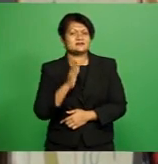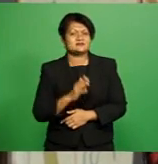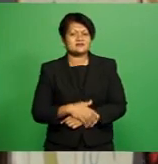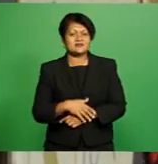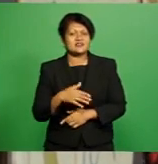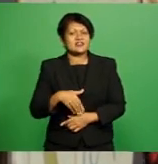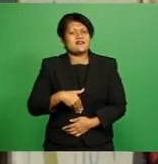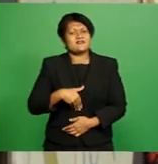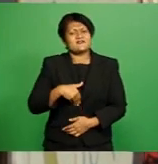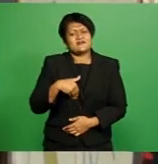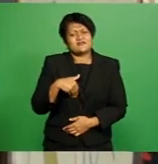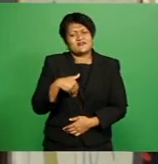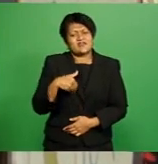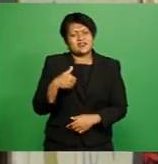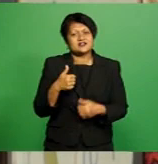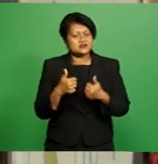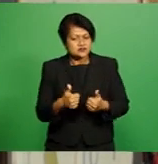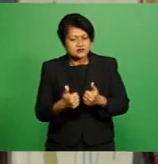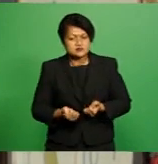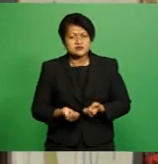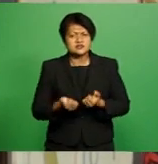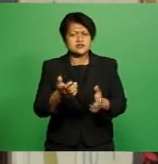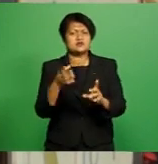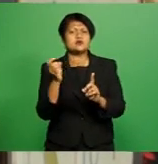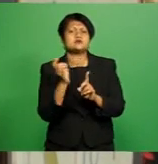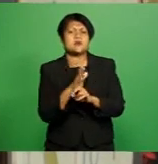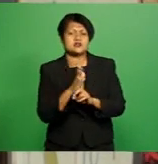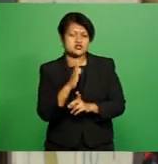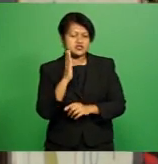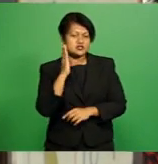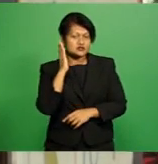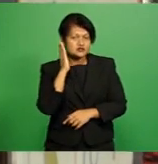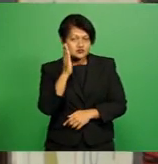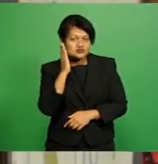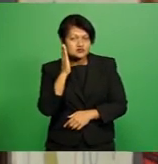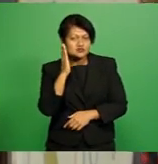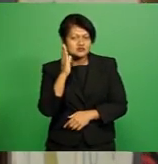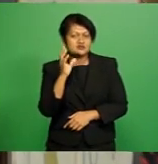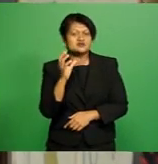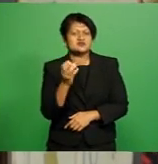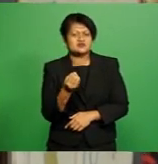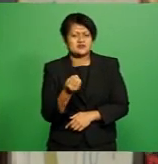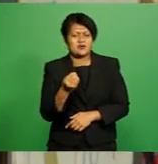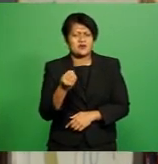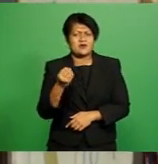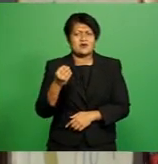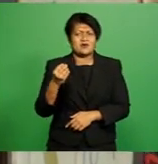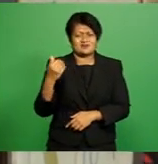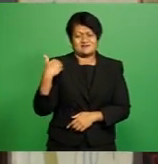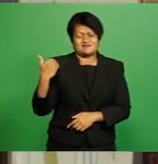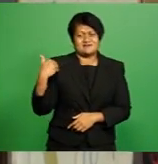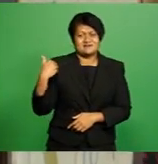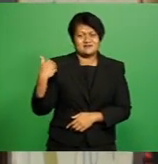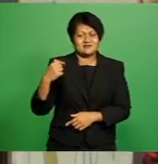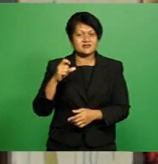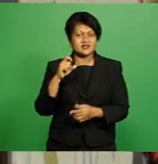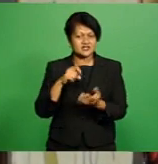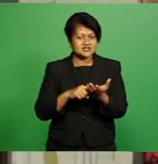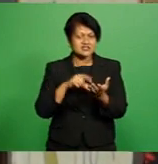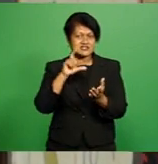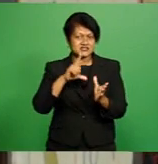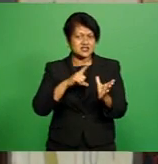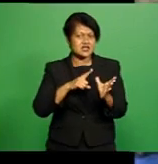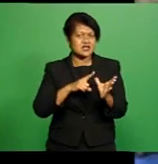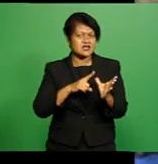to the special school so that the damage that TC Yasa and TC Ana did can